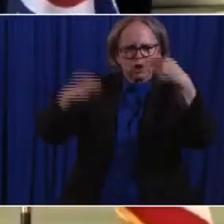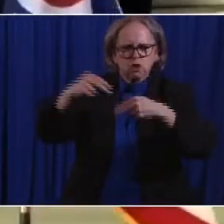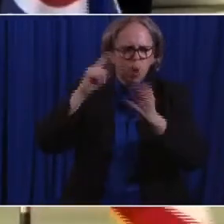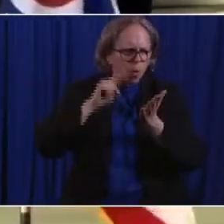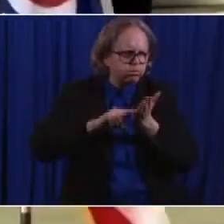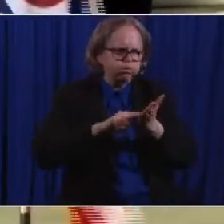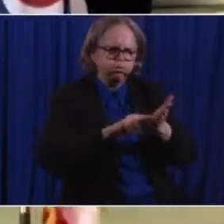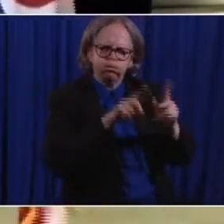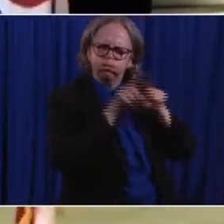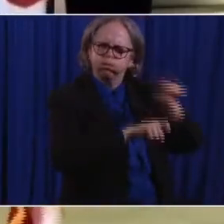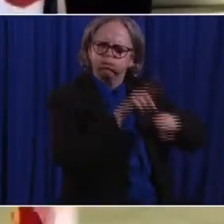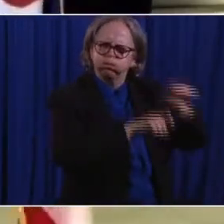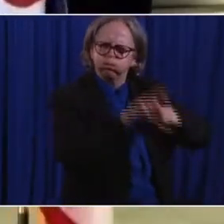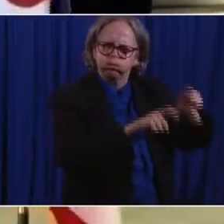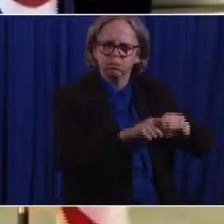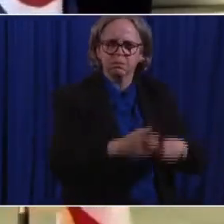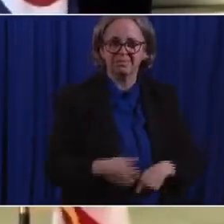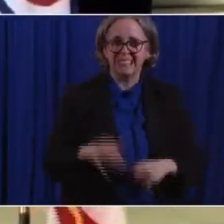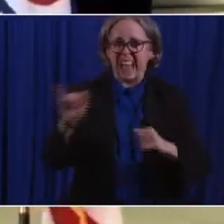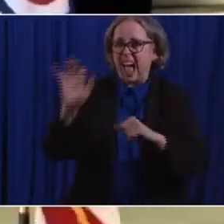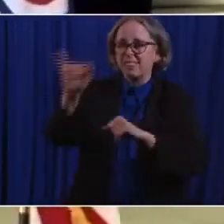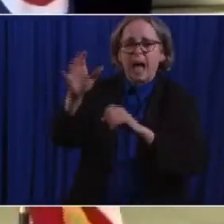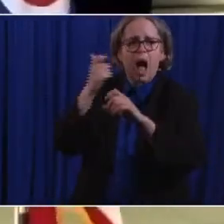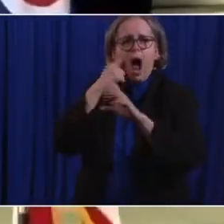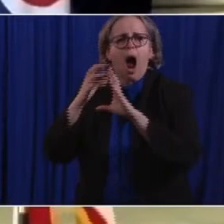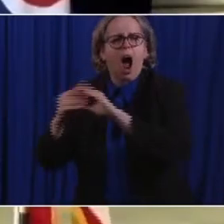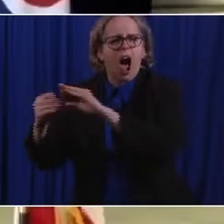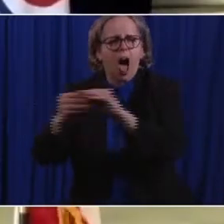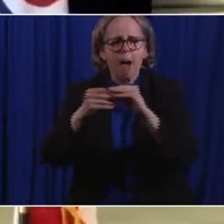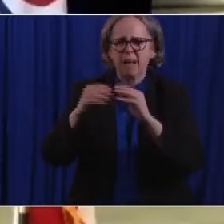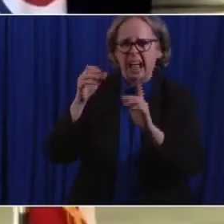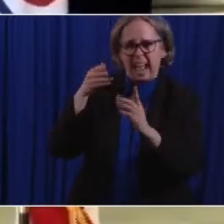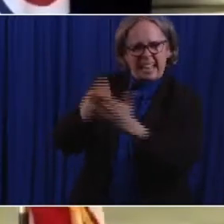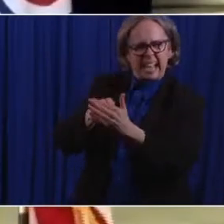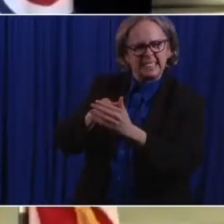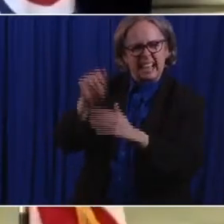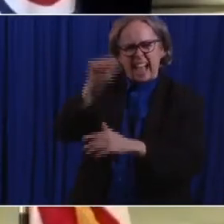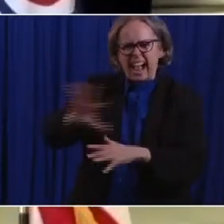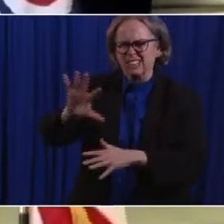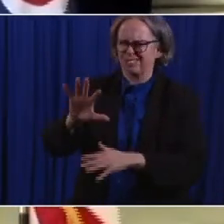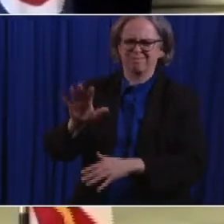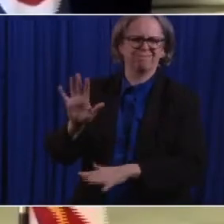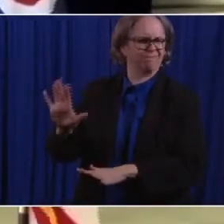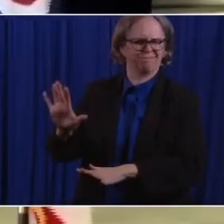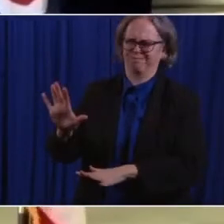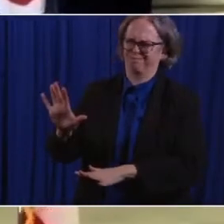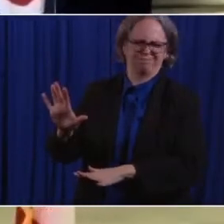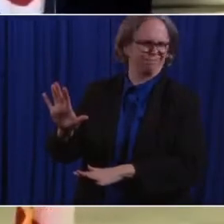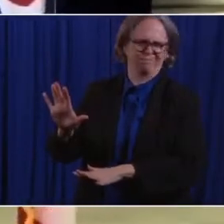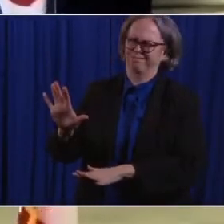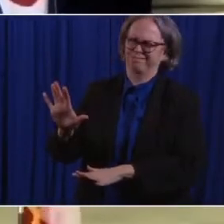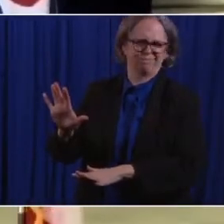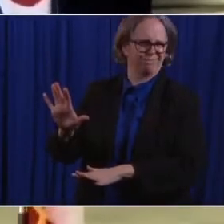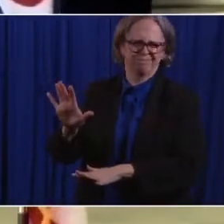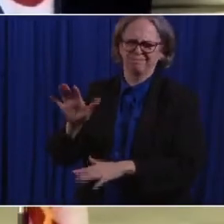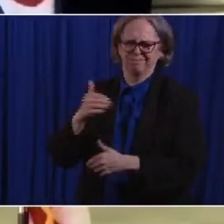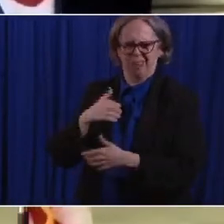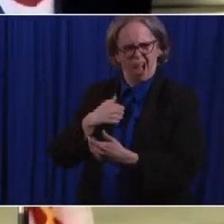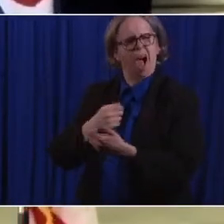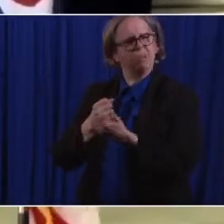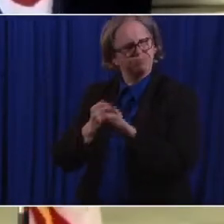now, and I'm trying to draw attention to that. Now, having said that, I acknowledge